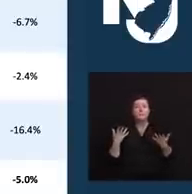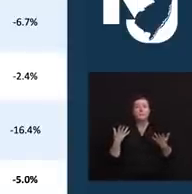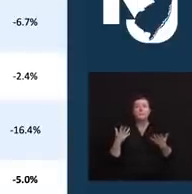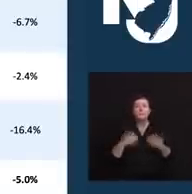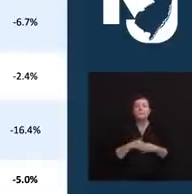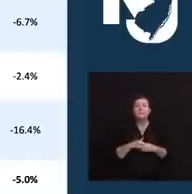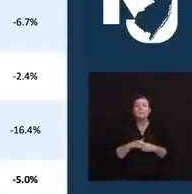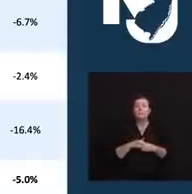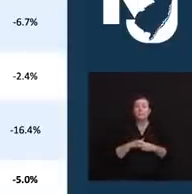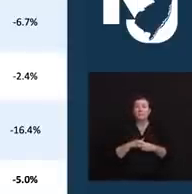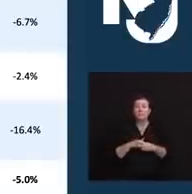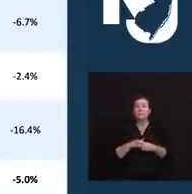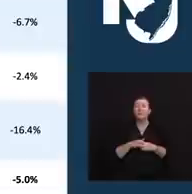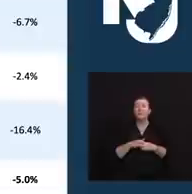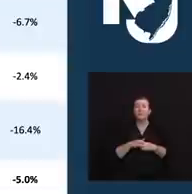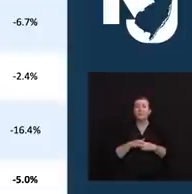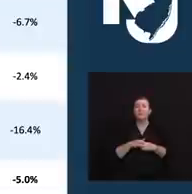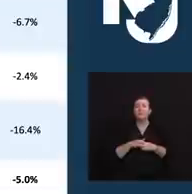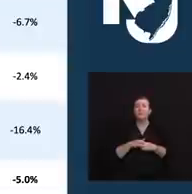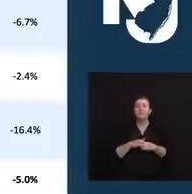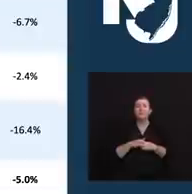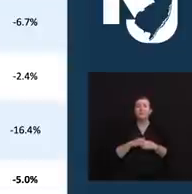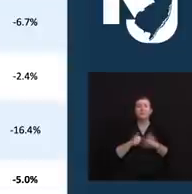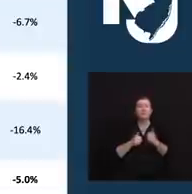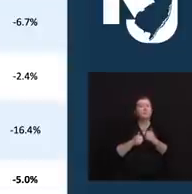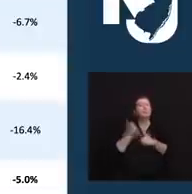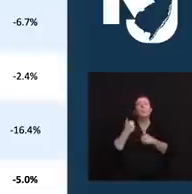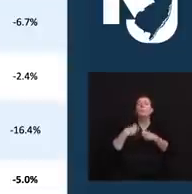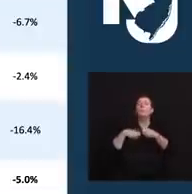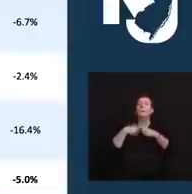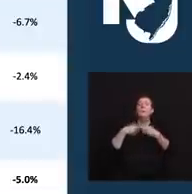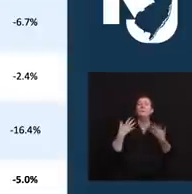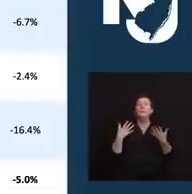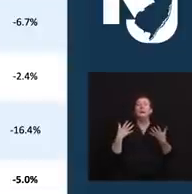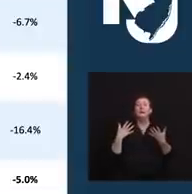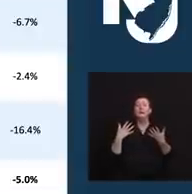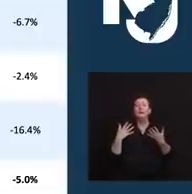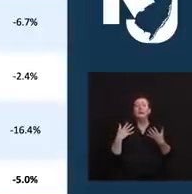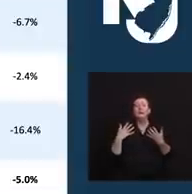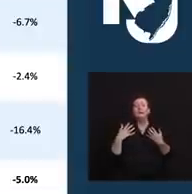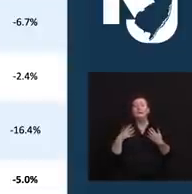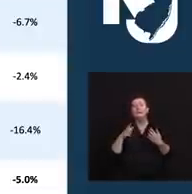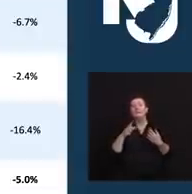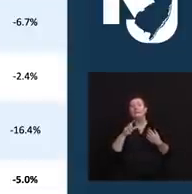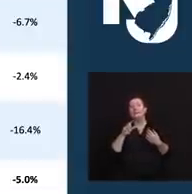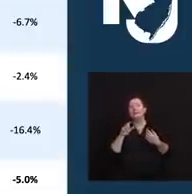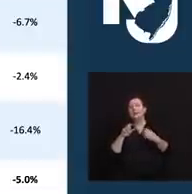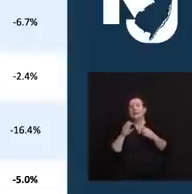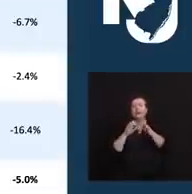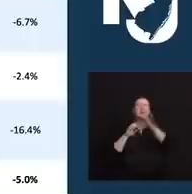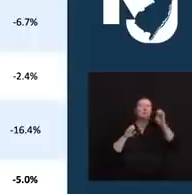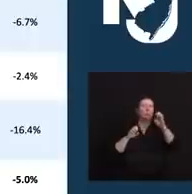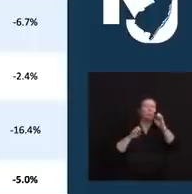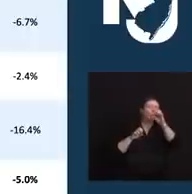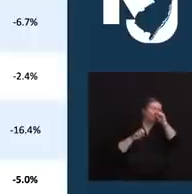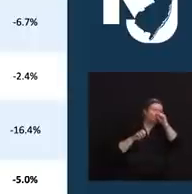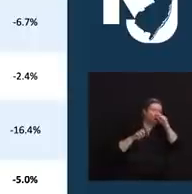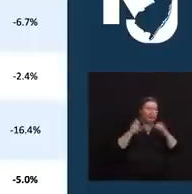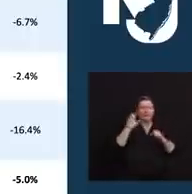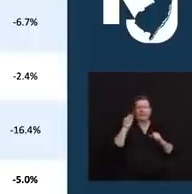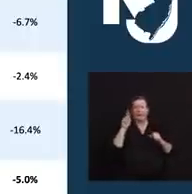just two school districts, Lakewood and East Orange. Lakewood accounts for roughly 40% of that